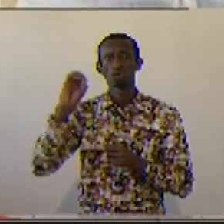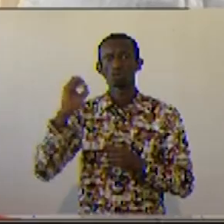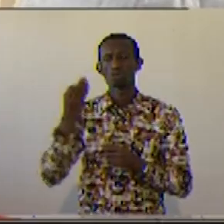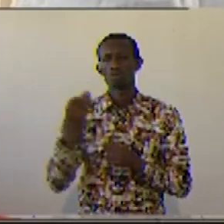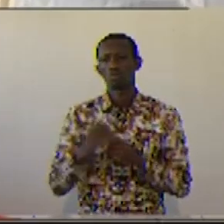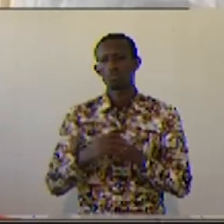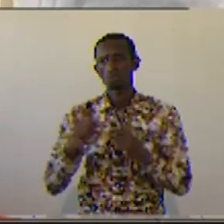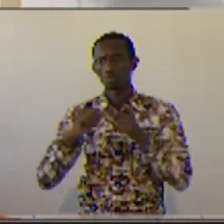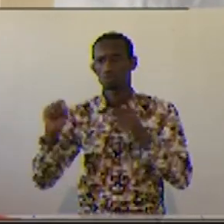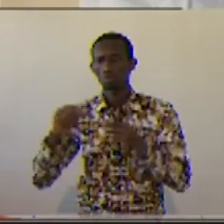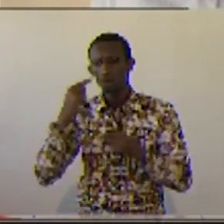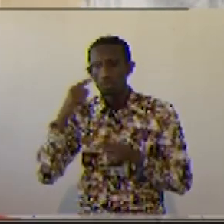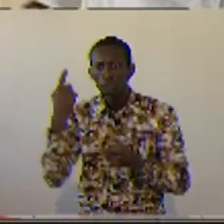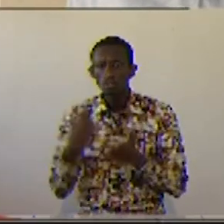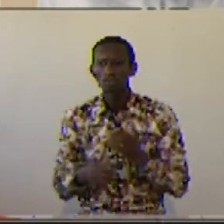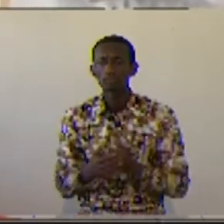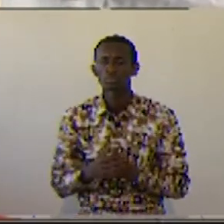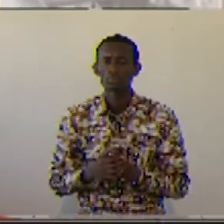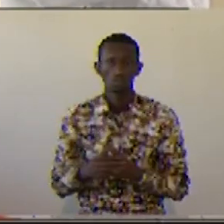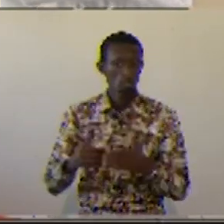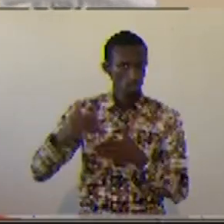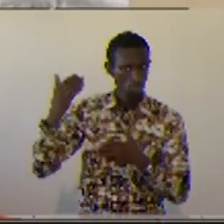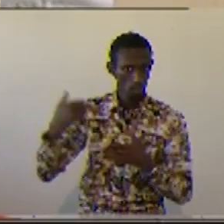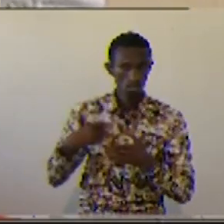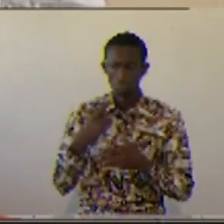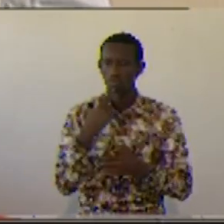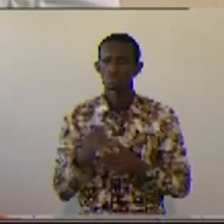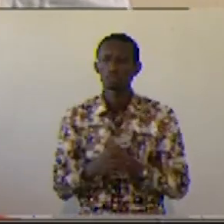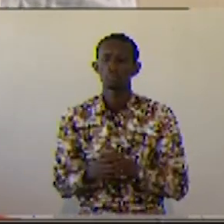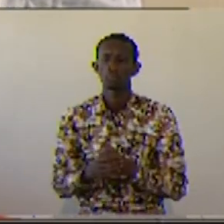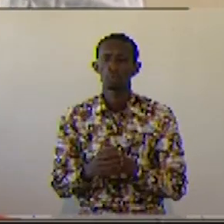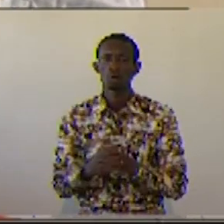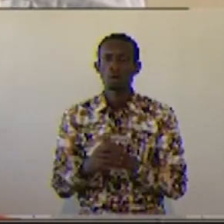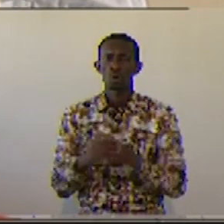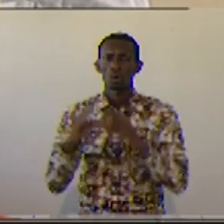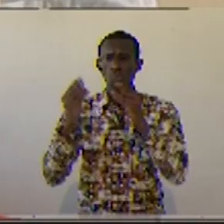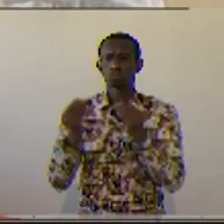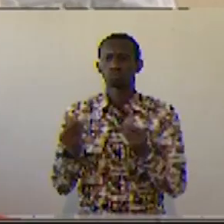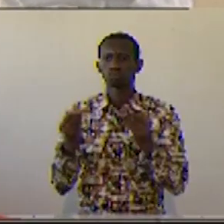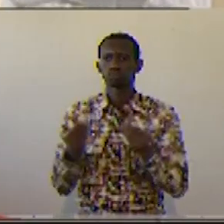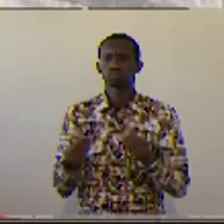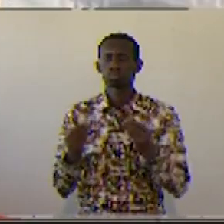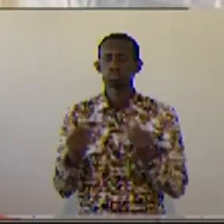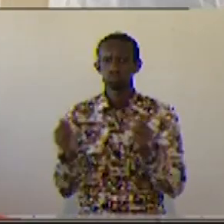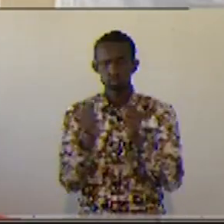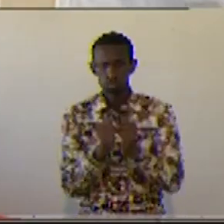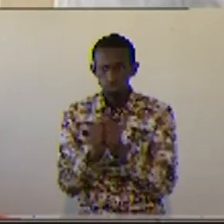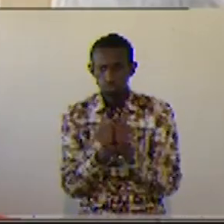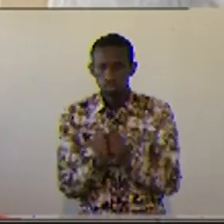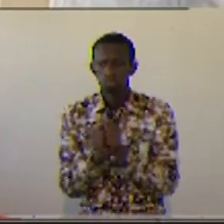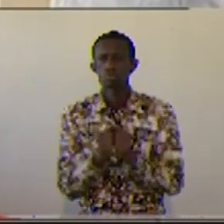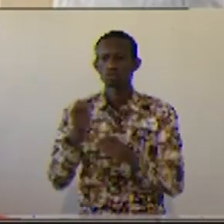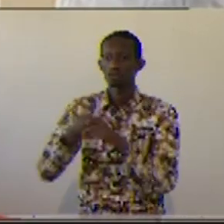what do we get? As I said, the metal will combine with the anion from the acid.